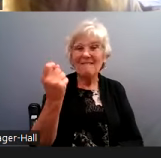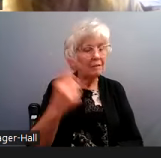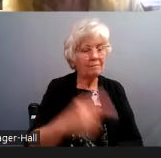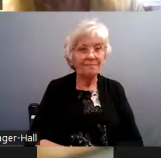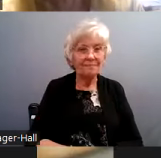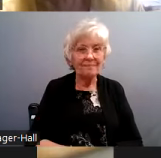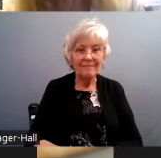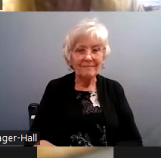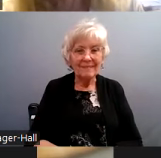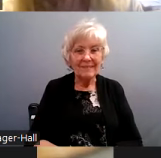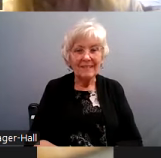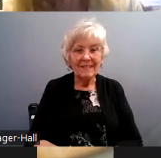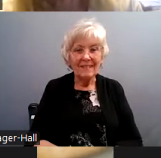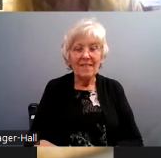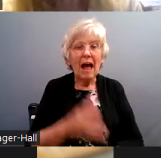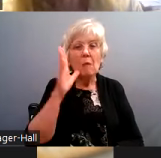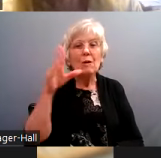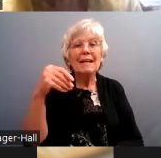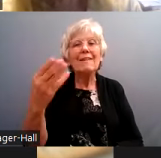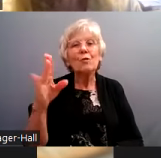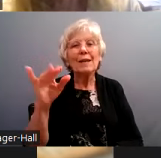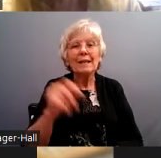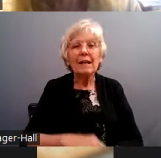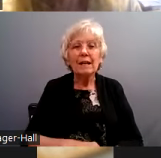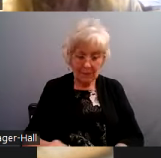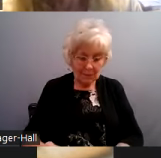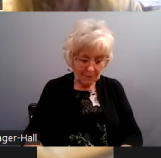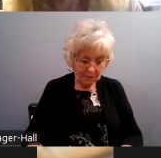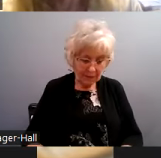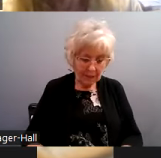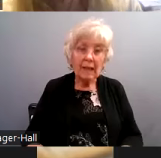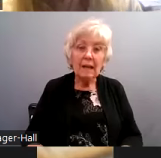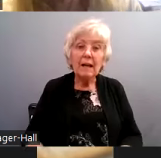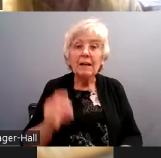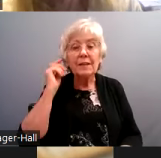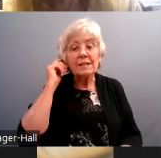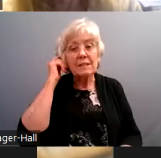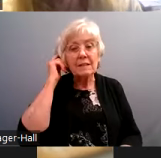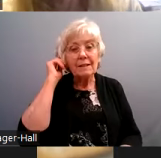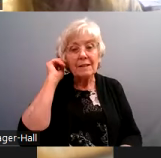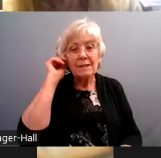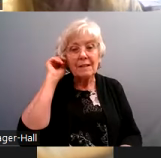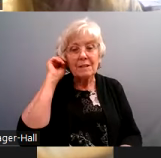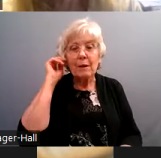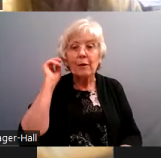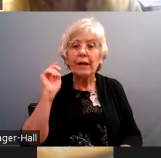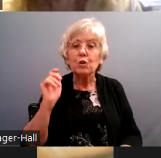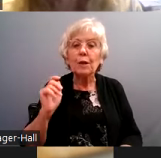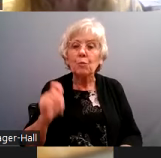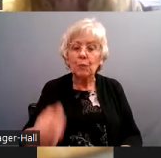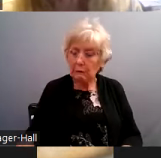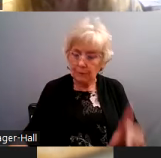So I'm just going to give you guys some little hints as you start answering here. And